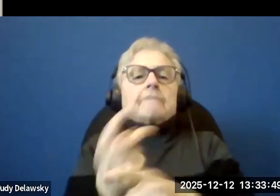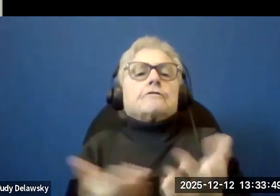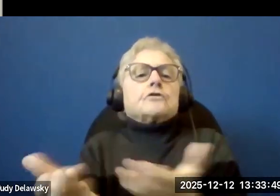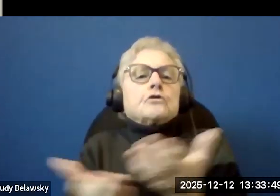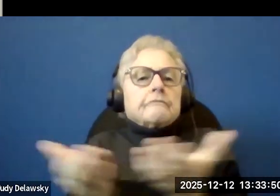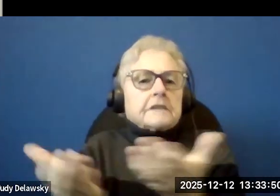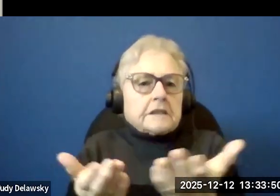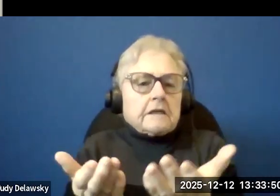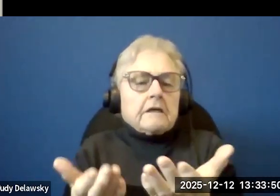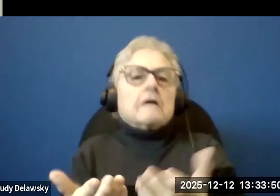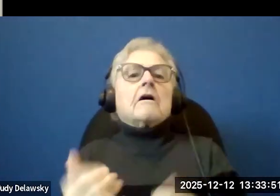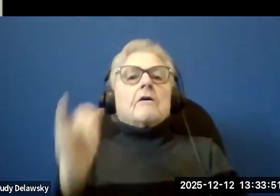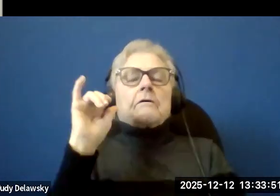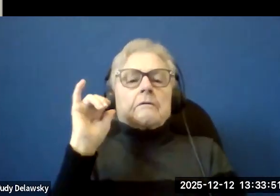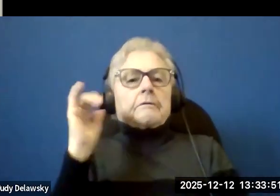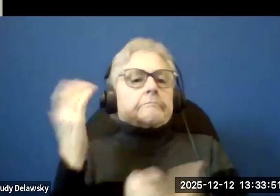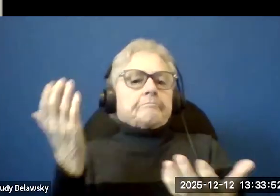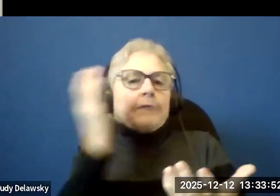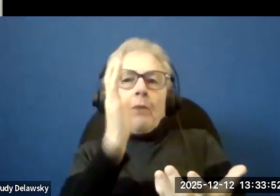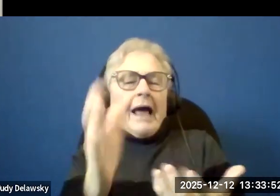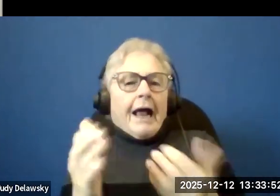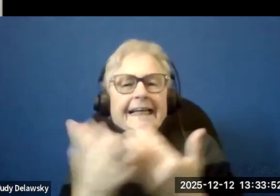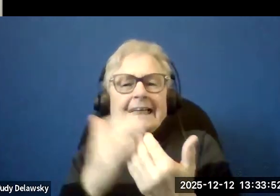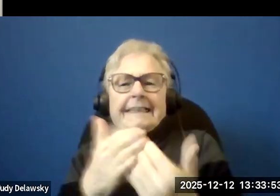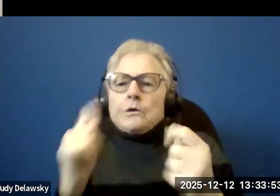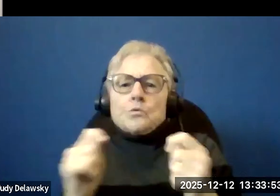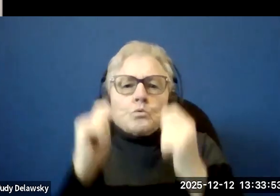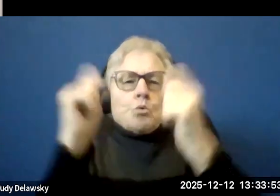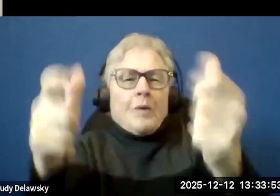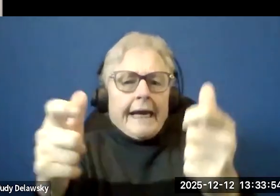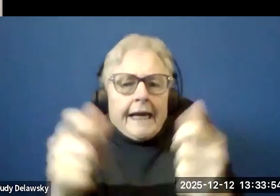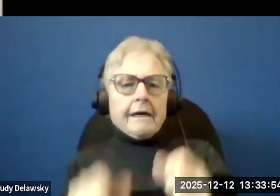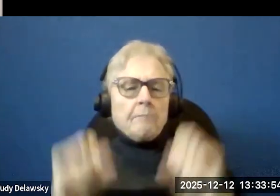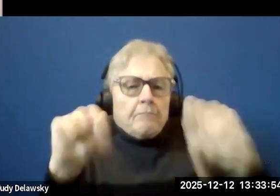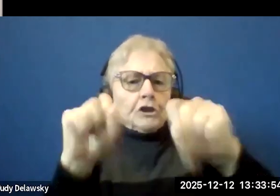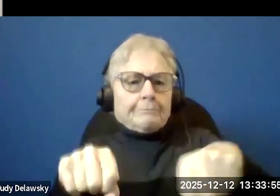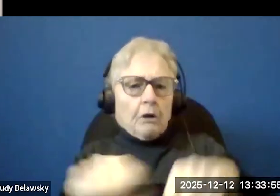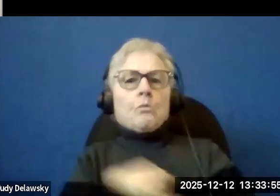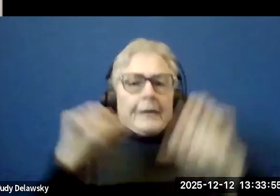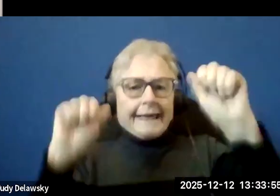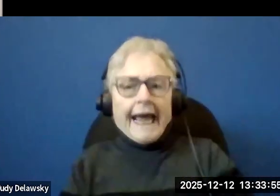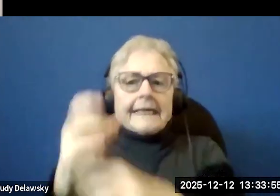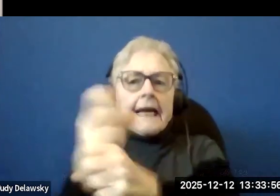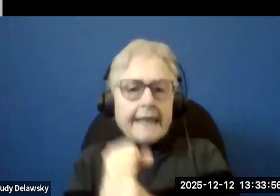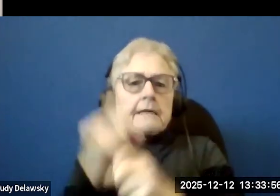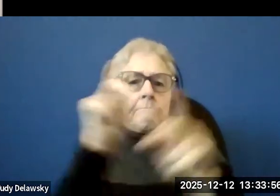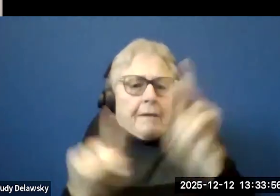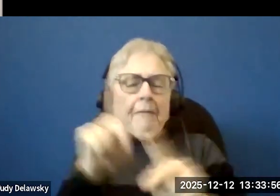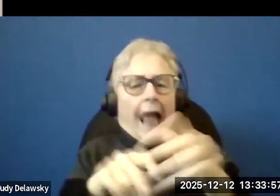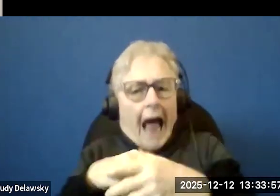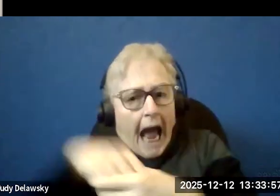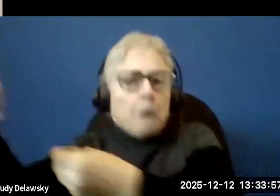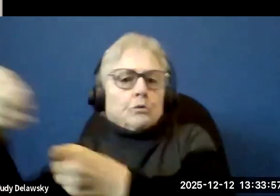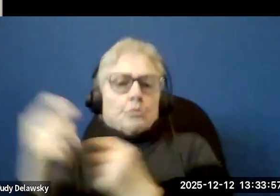way that is as quick and responsive as possible to ensure that we're able to get people out quickly, to make sure that